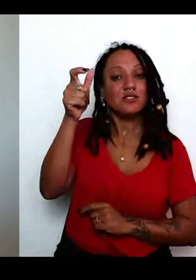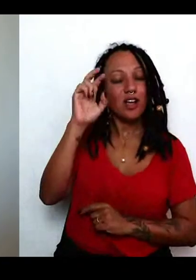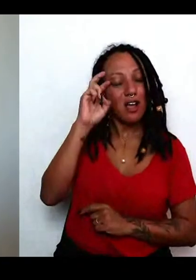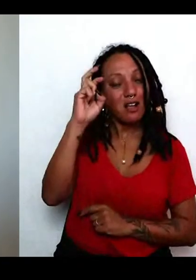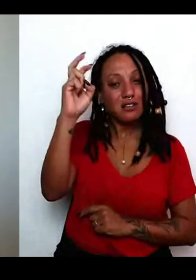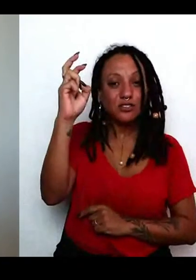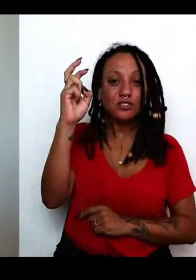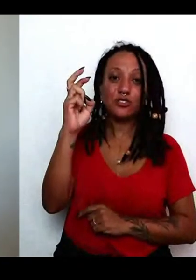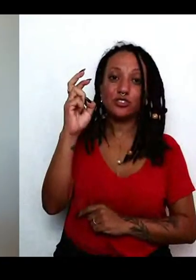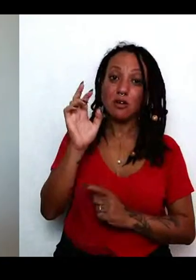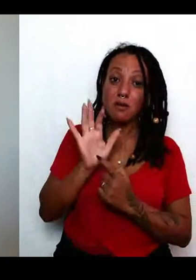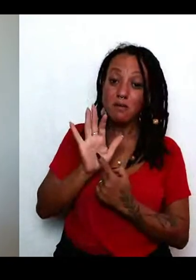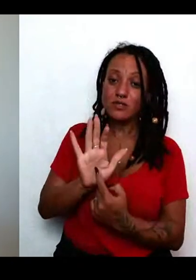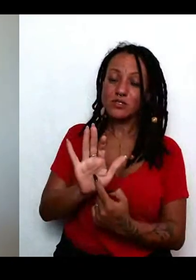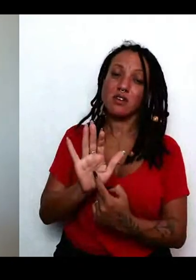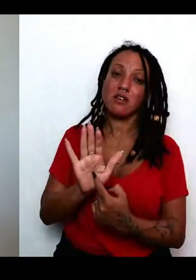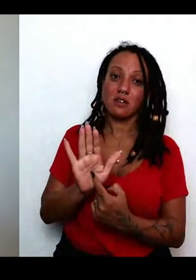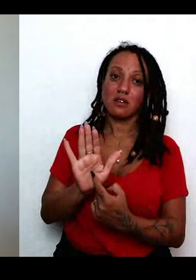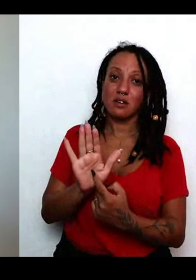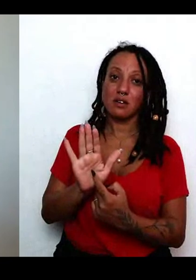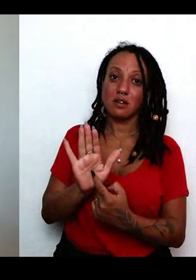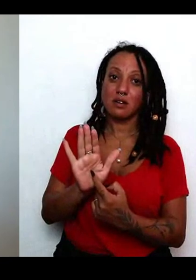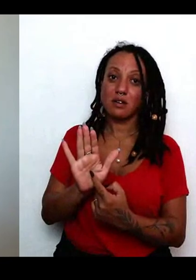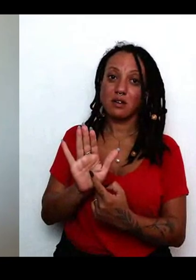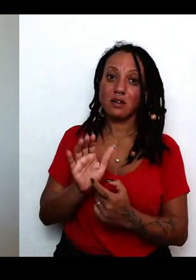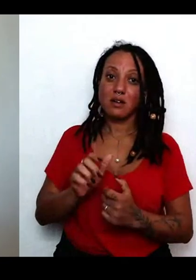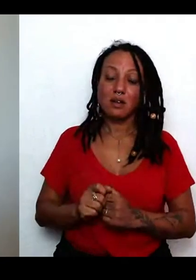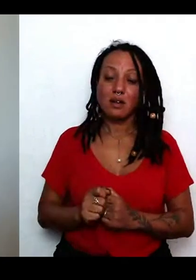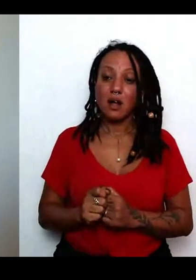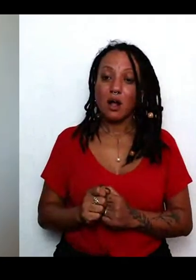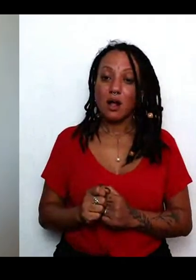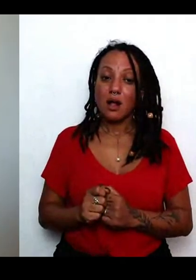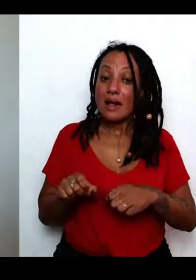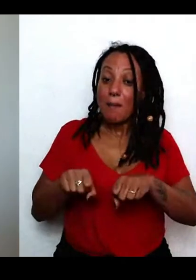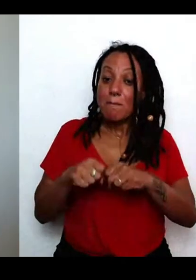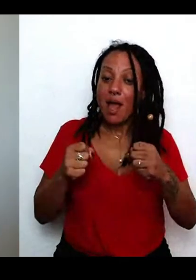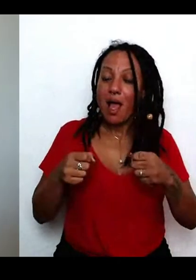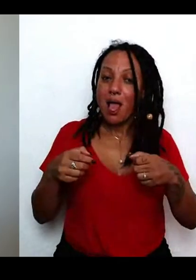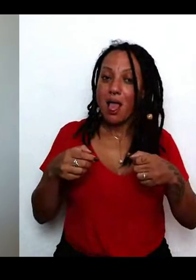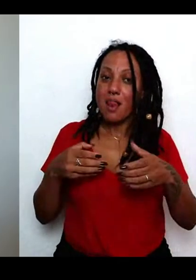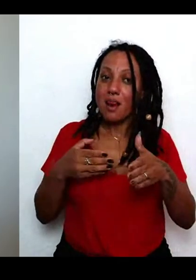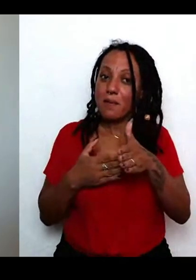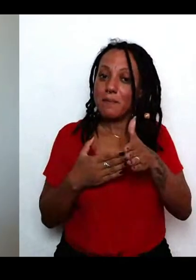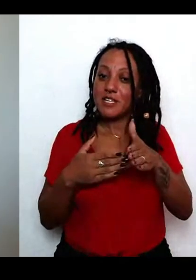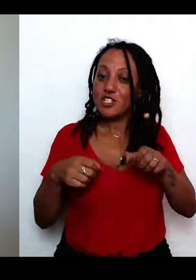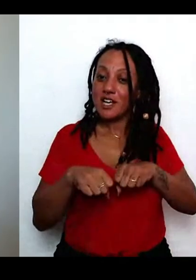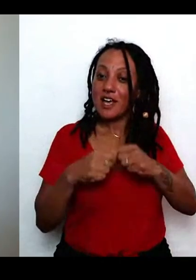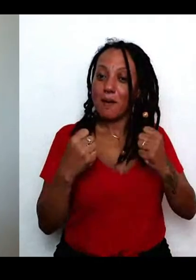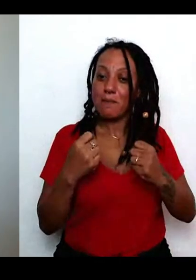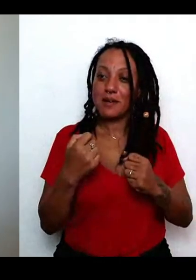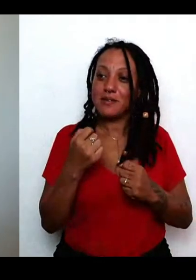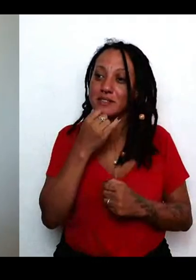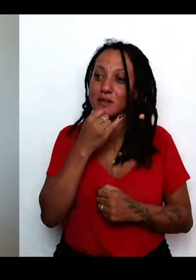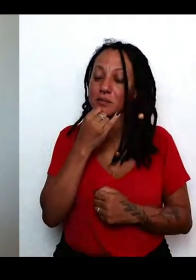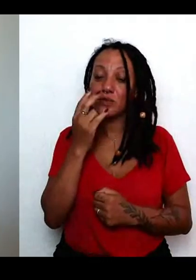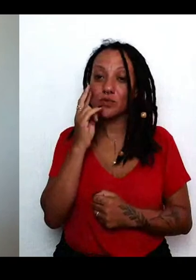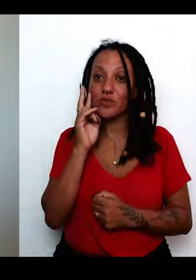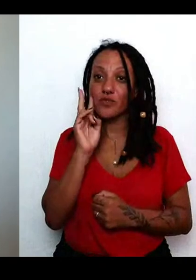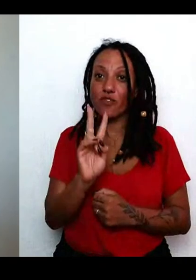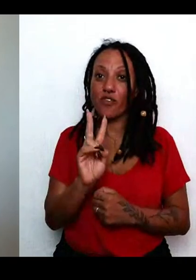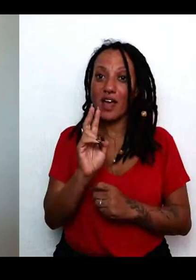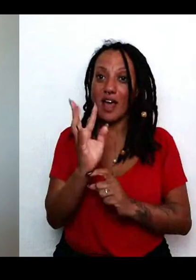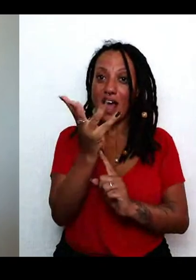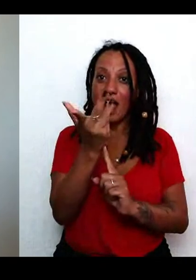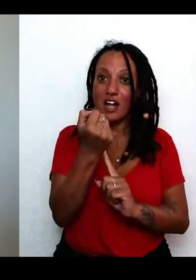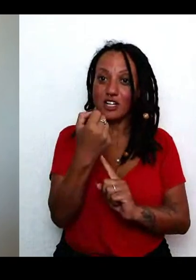down the boundary of how we look at Art in a sort of um you know in a way where where we're not supposed to